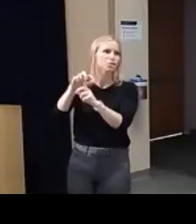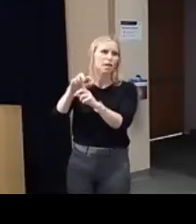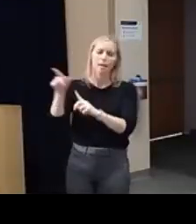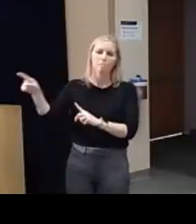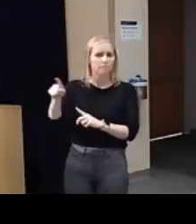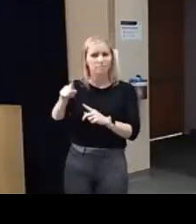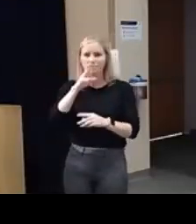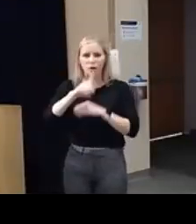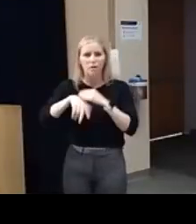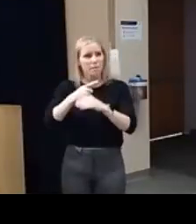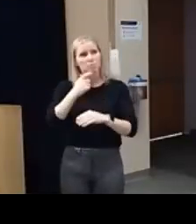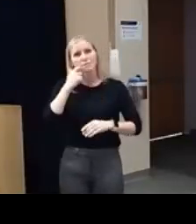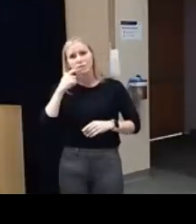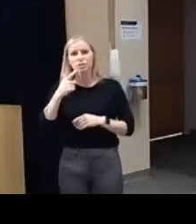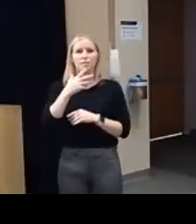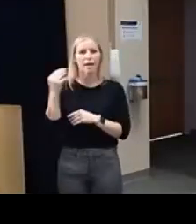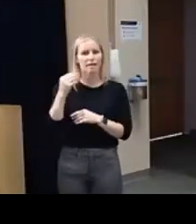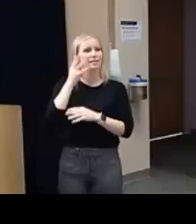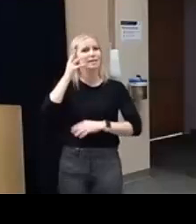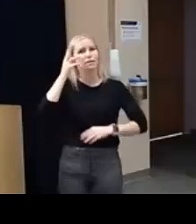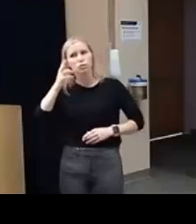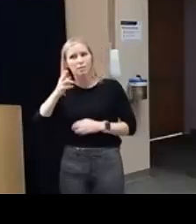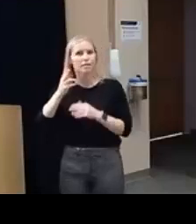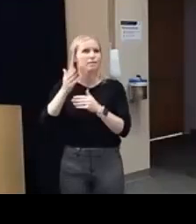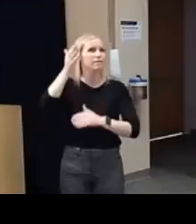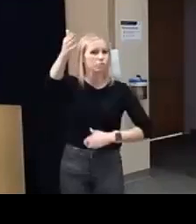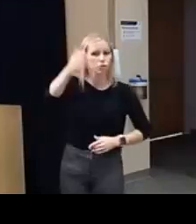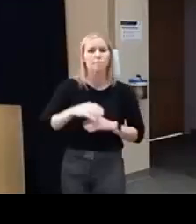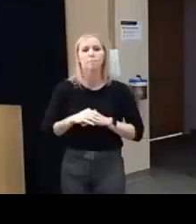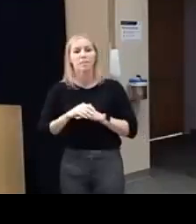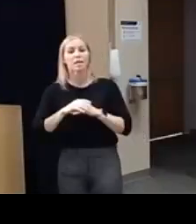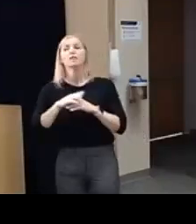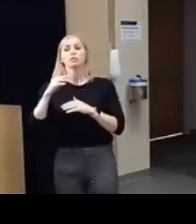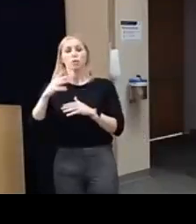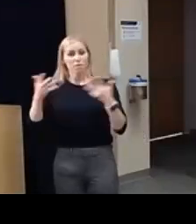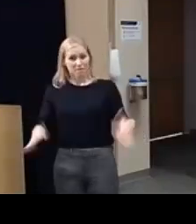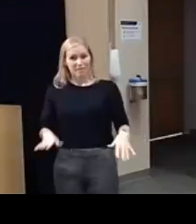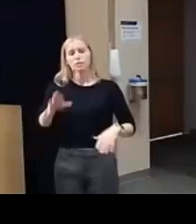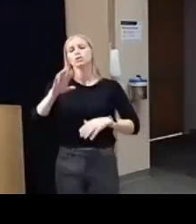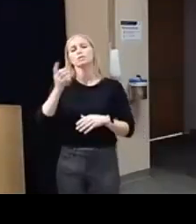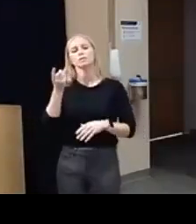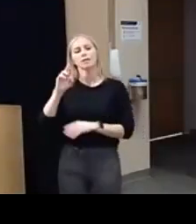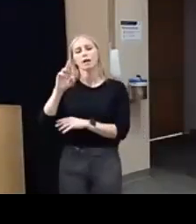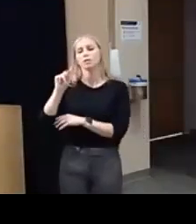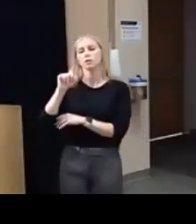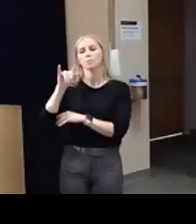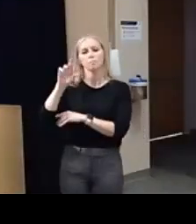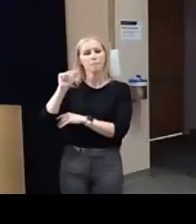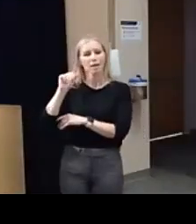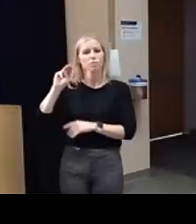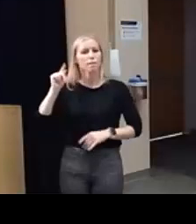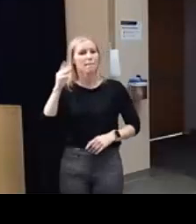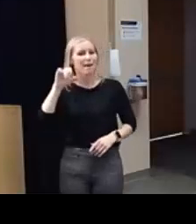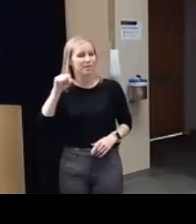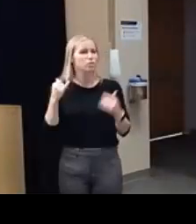future. Following Dr. Baciewicz's presentation, Dr. Myra Mathis, who is currently assistant professor of psychiatry